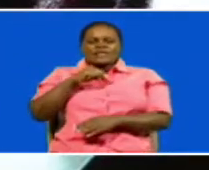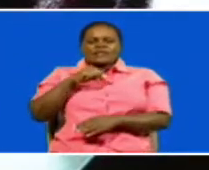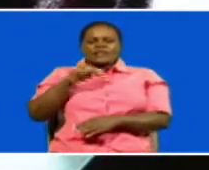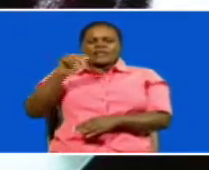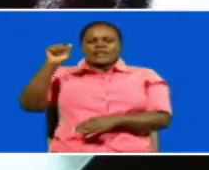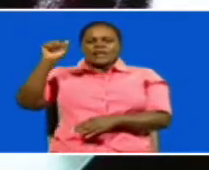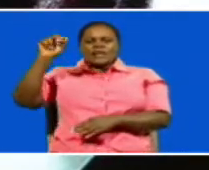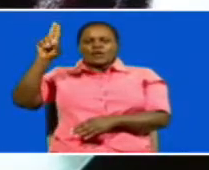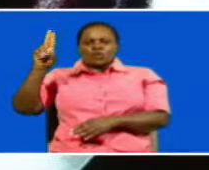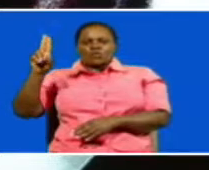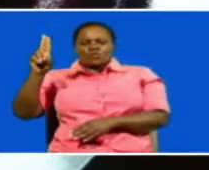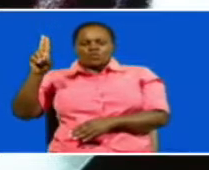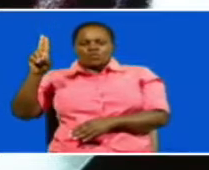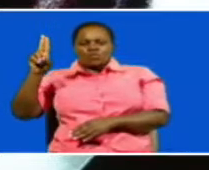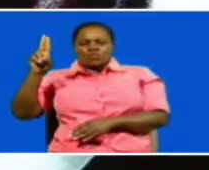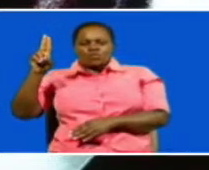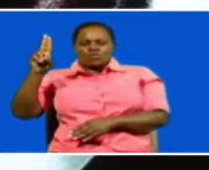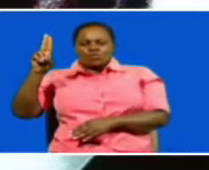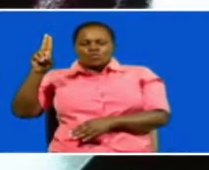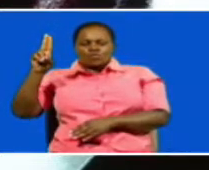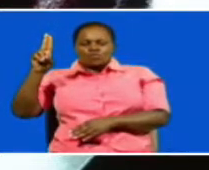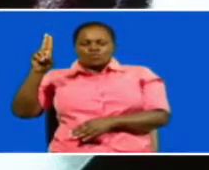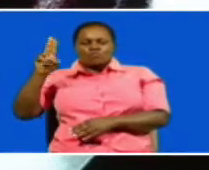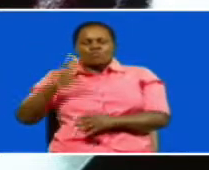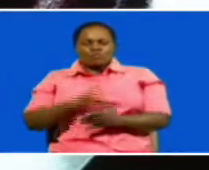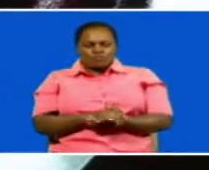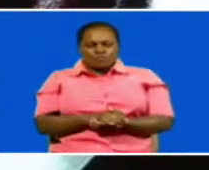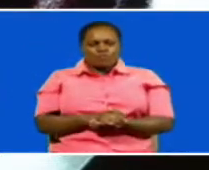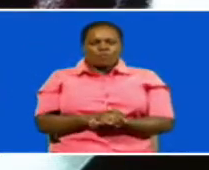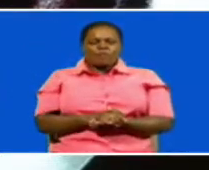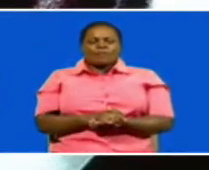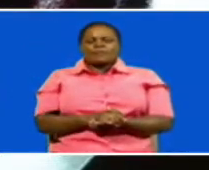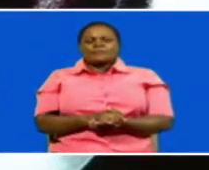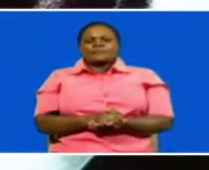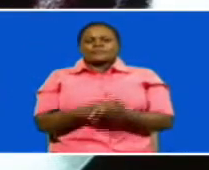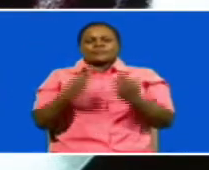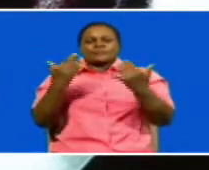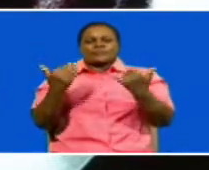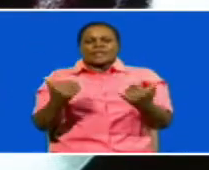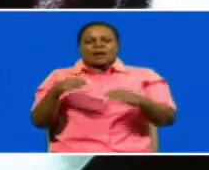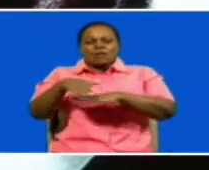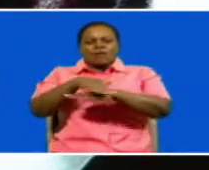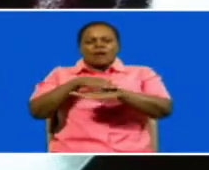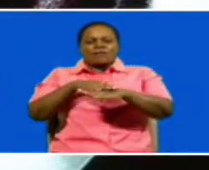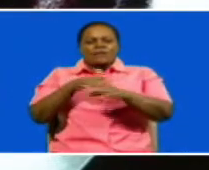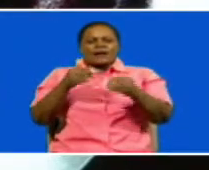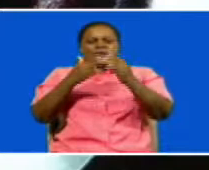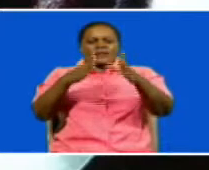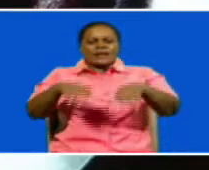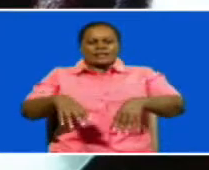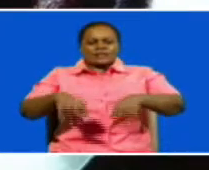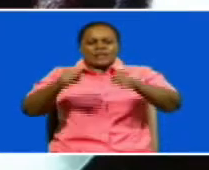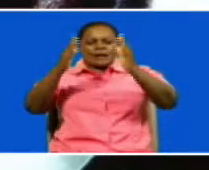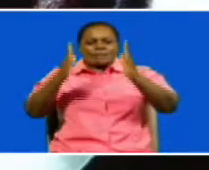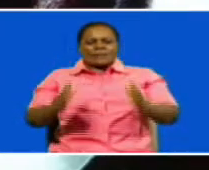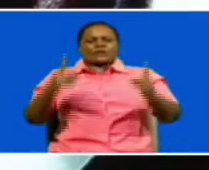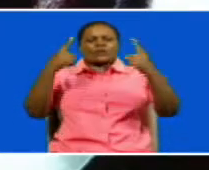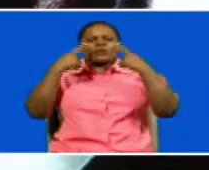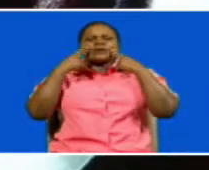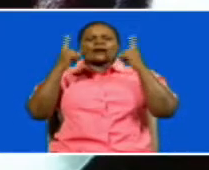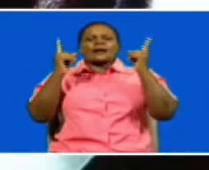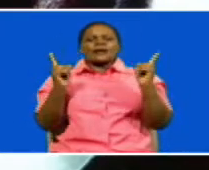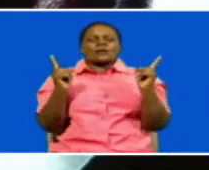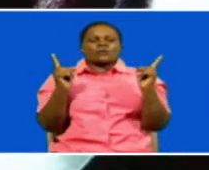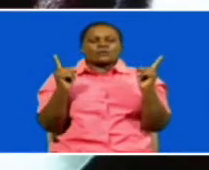Infrastructure and Development at the African Union has come to an end. Now, African Union Chairperson Musa Faki announced this following